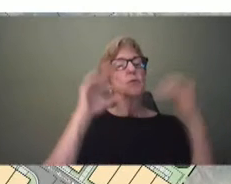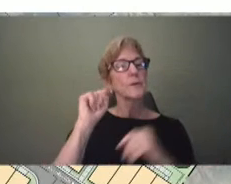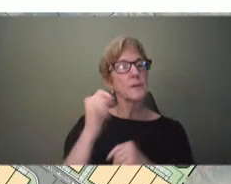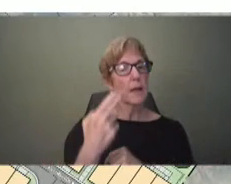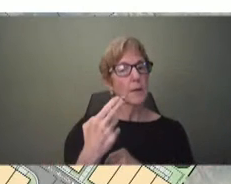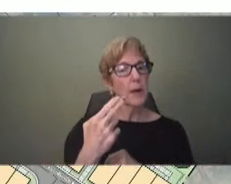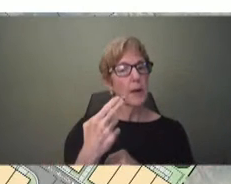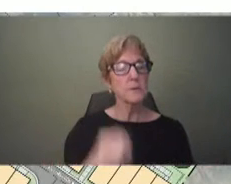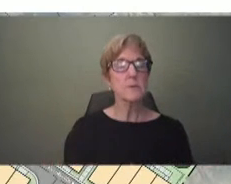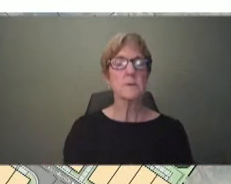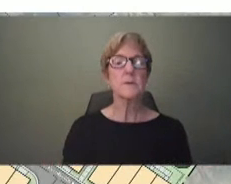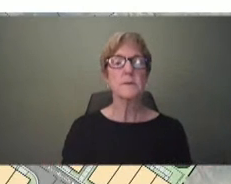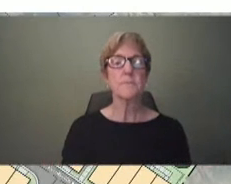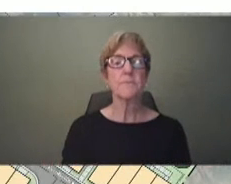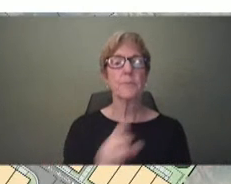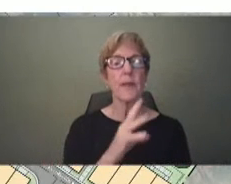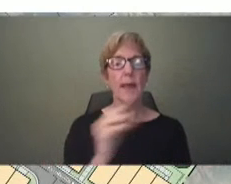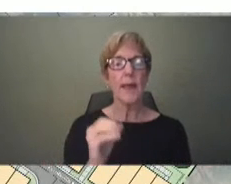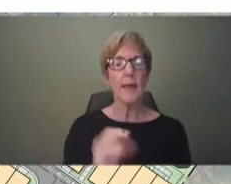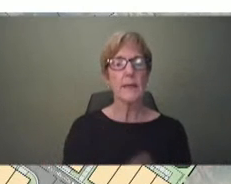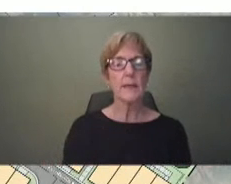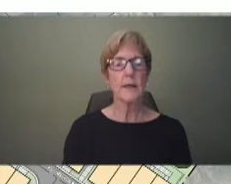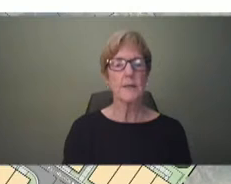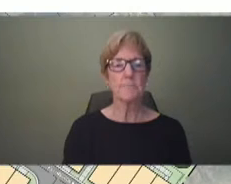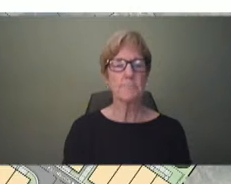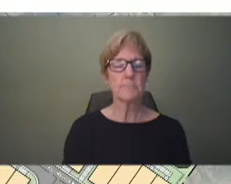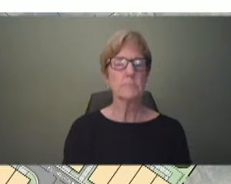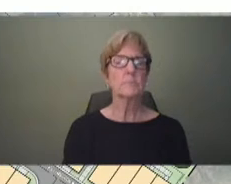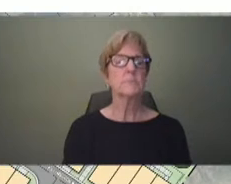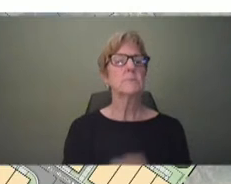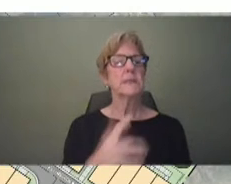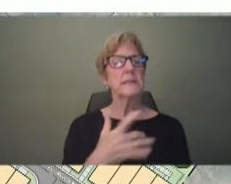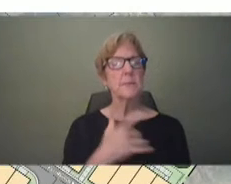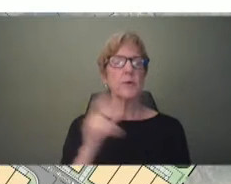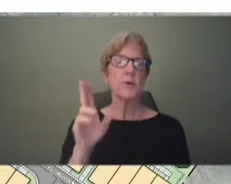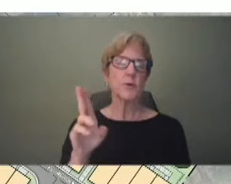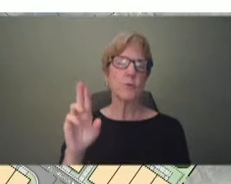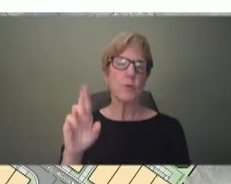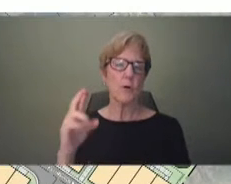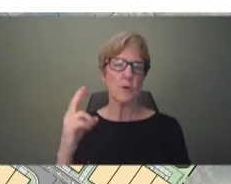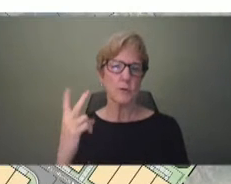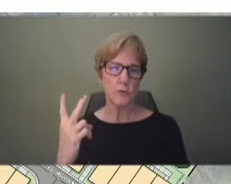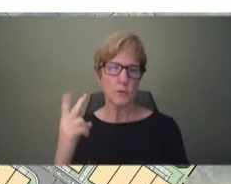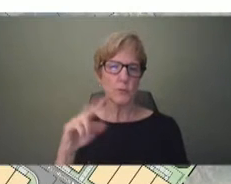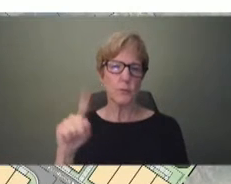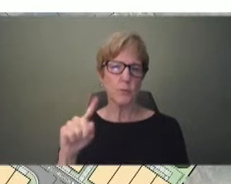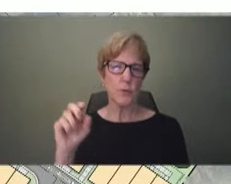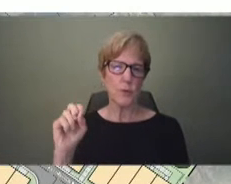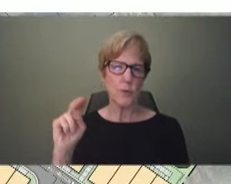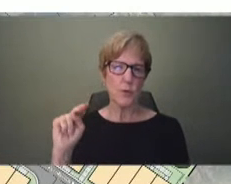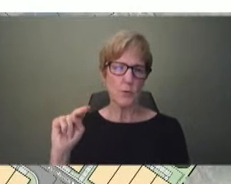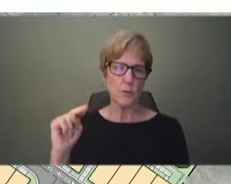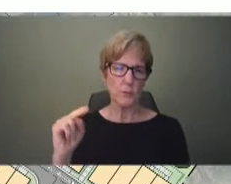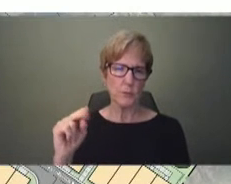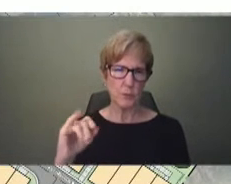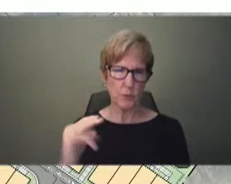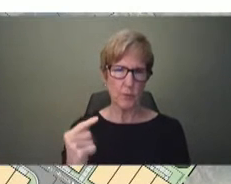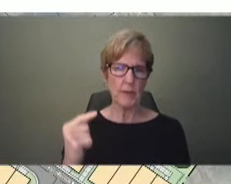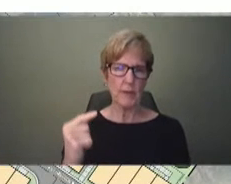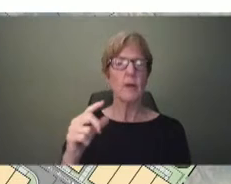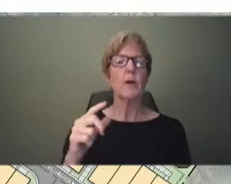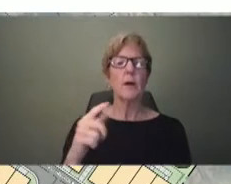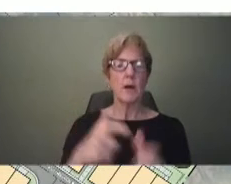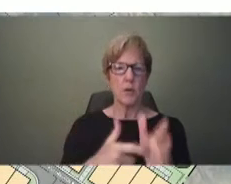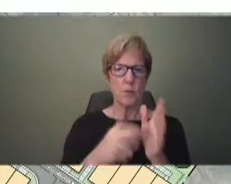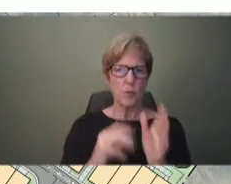um and um typical ur2 zoning requirements 14t from back of curb and